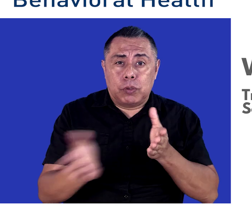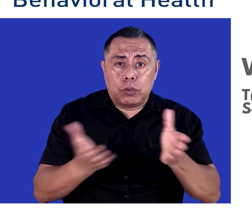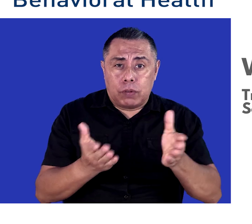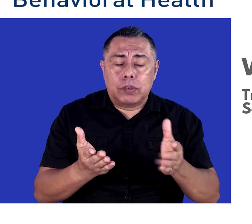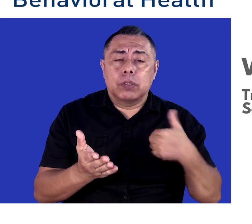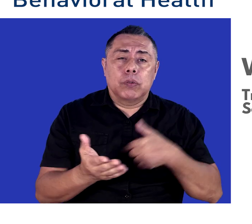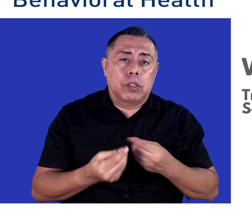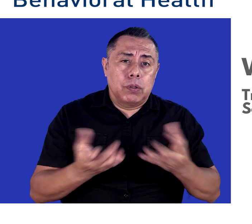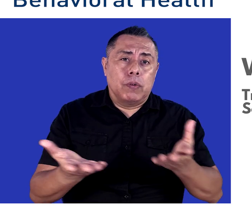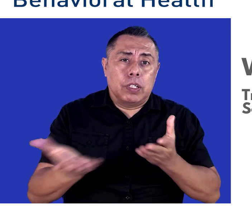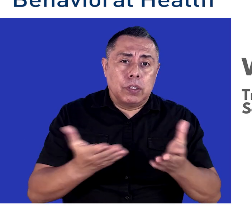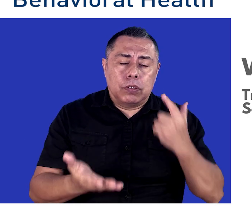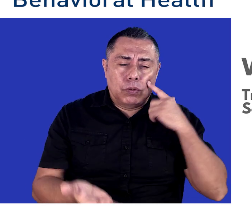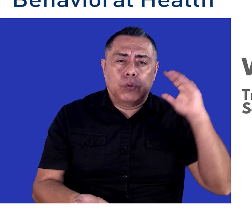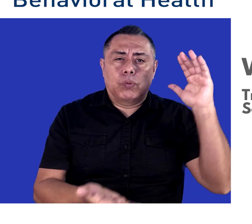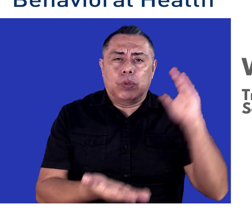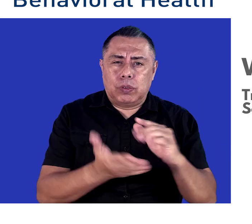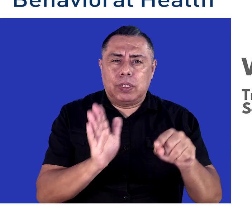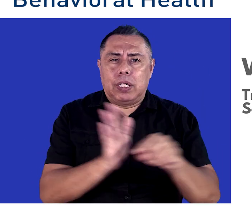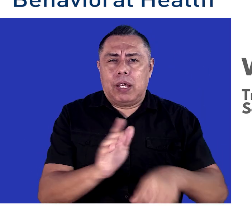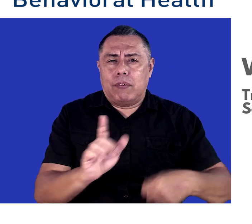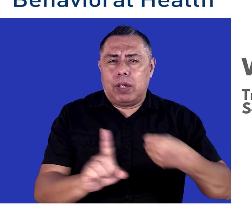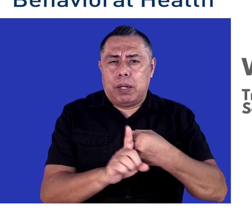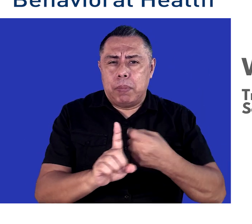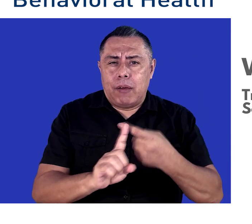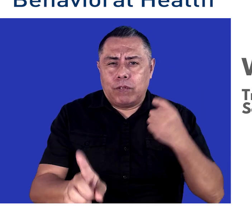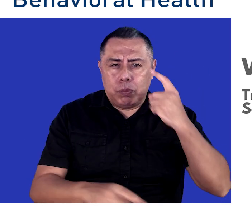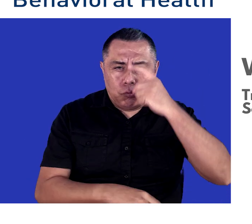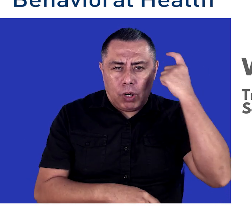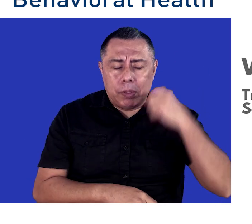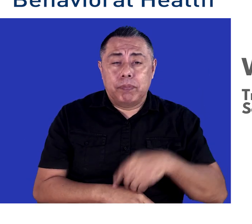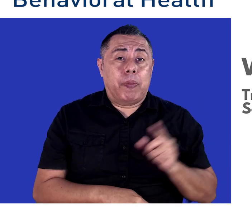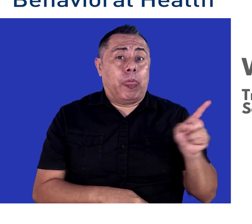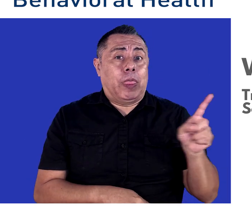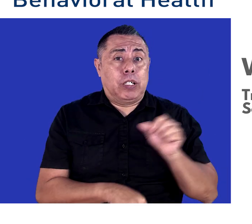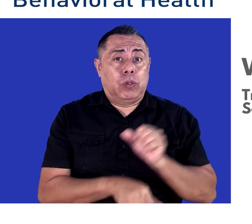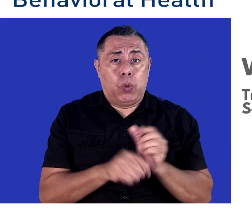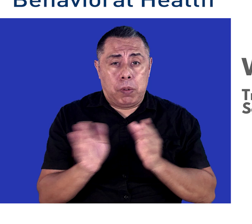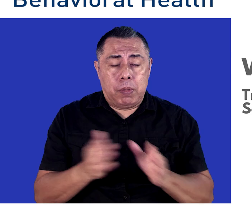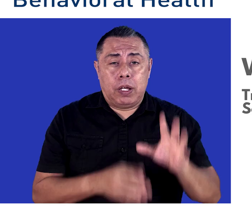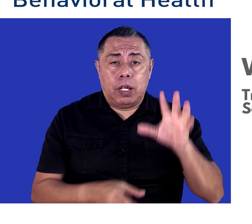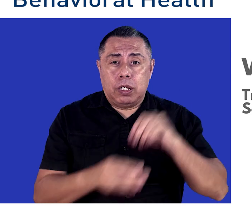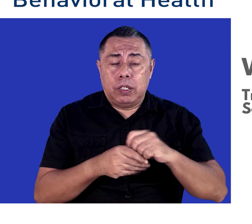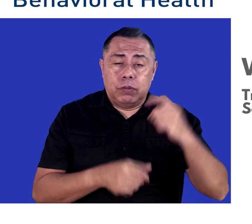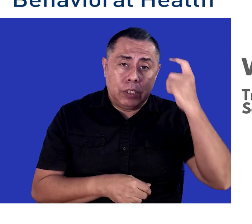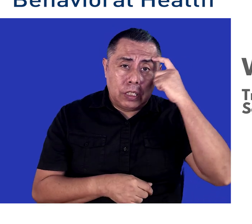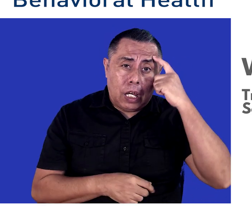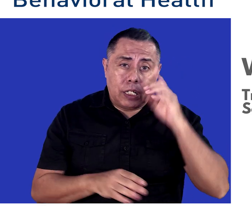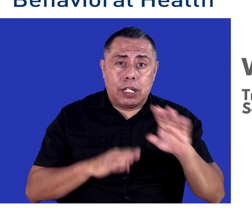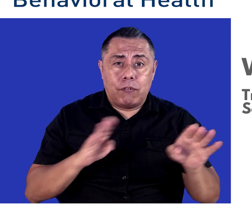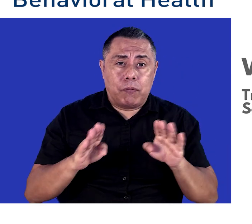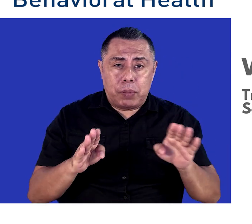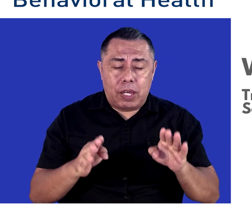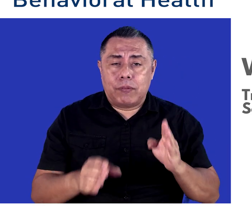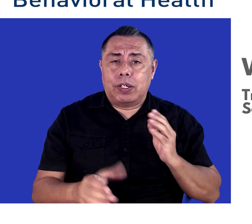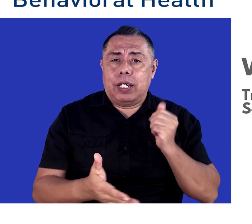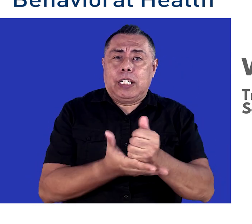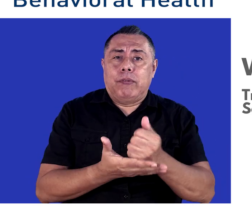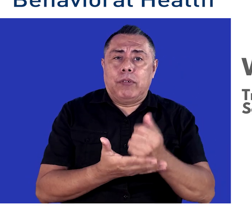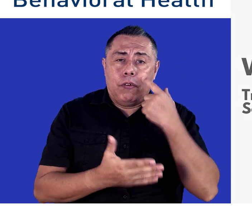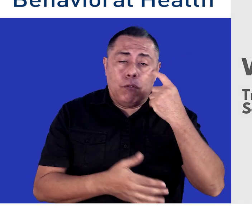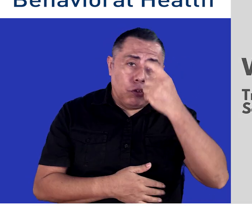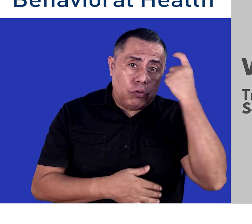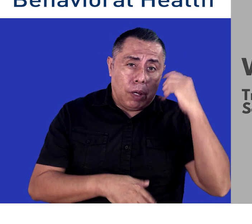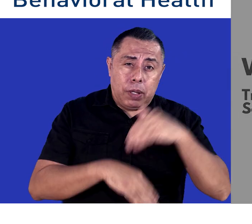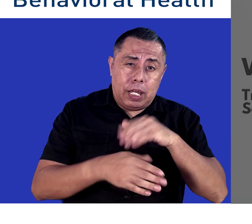Work Plan 6 is trauma-exposed services, providing services to reduce the negative impact of trauma. This work plan